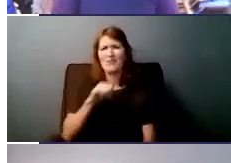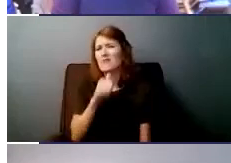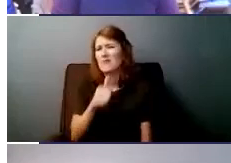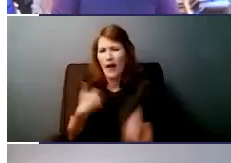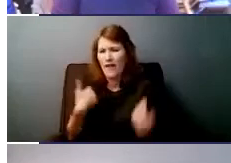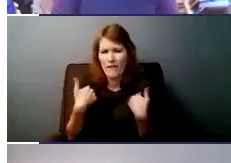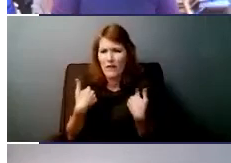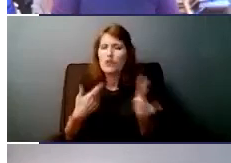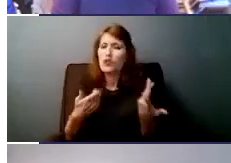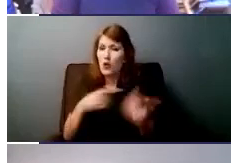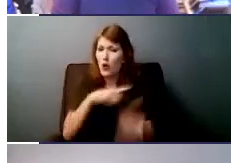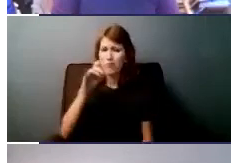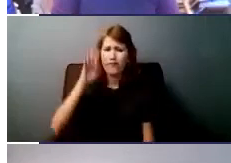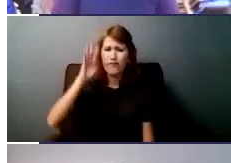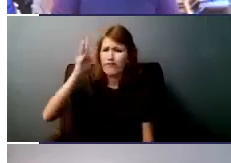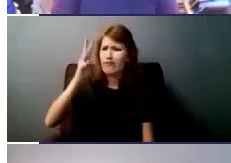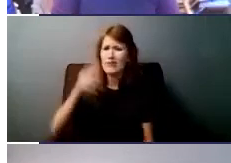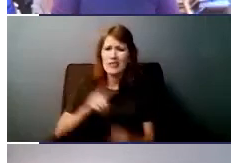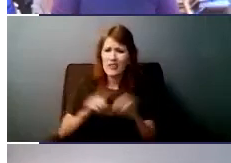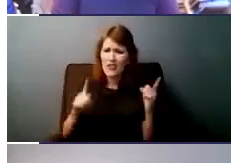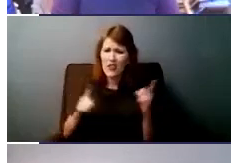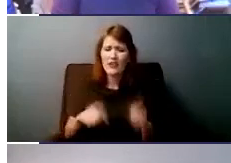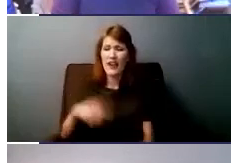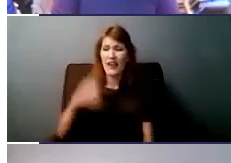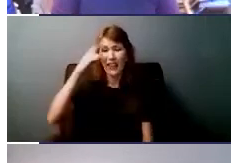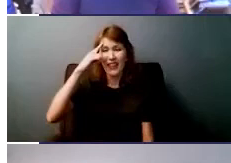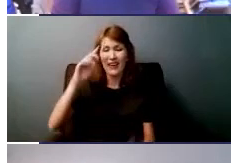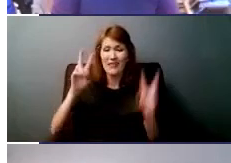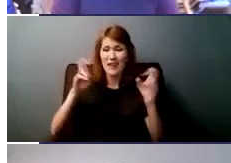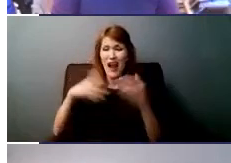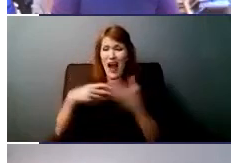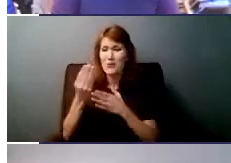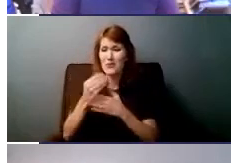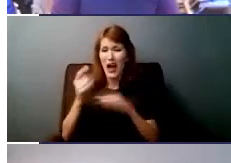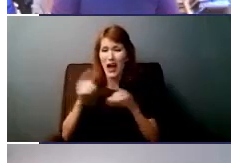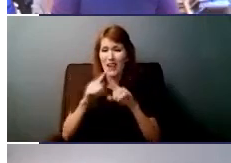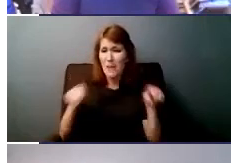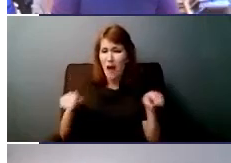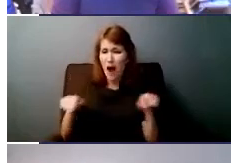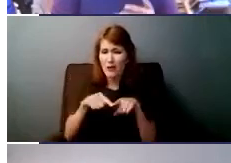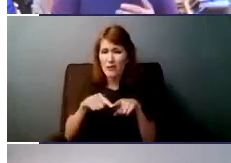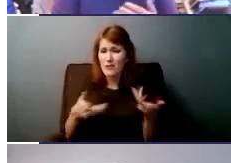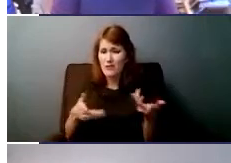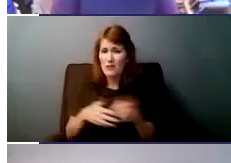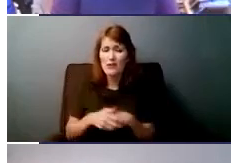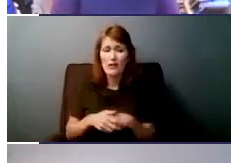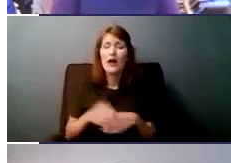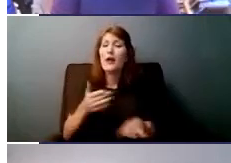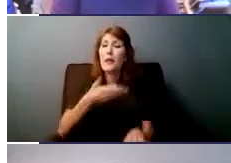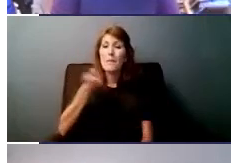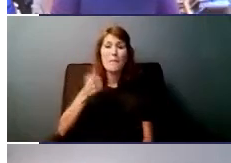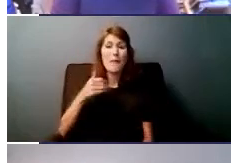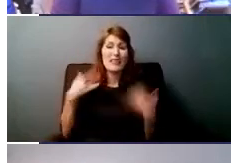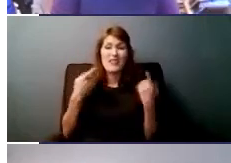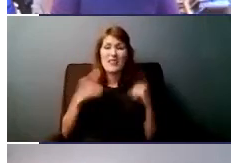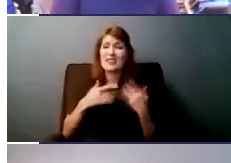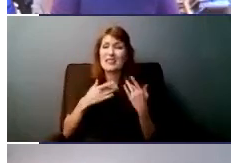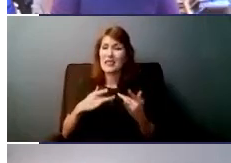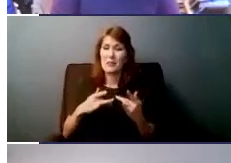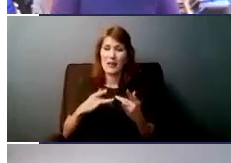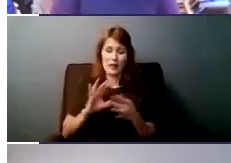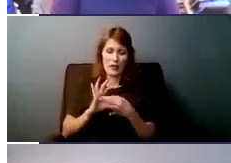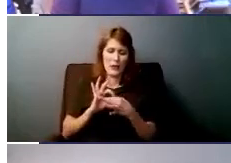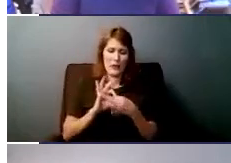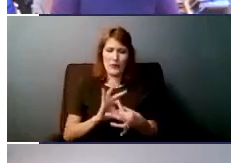box. Create an experience. The best events are surrounded or created around an experience,